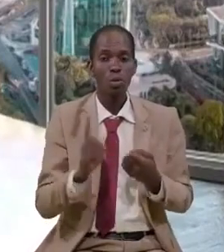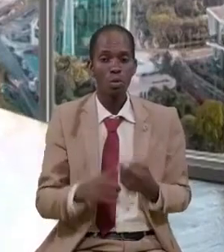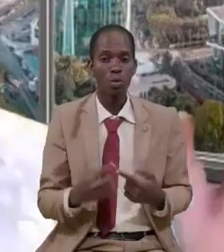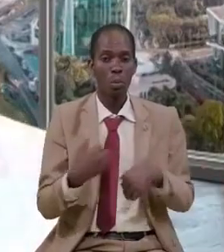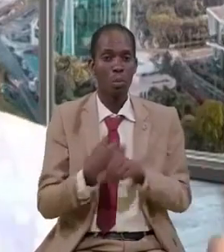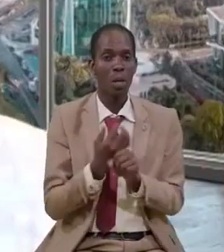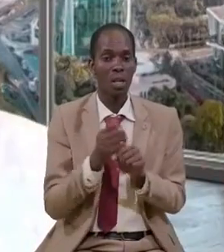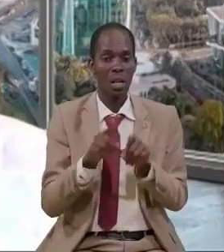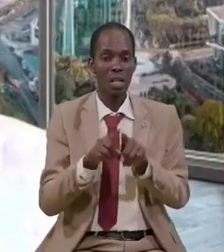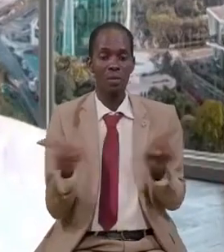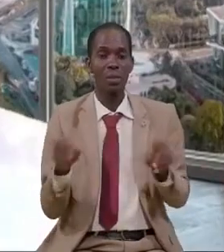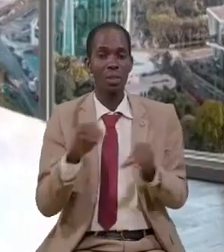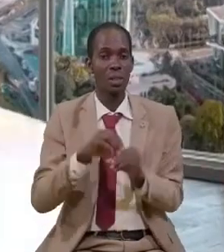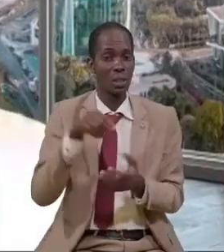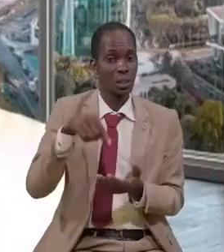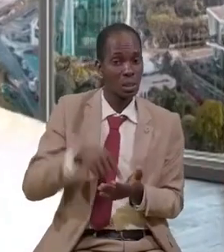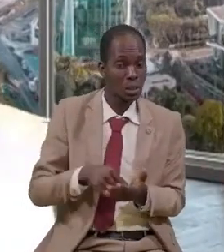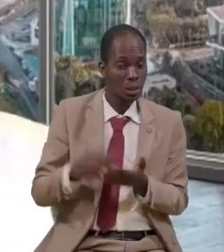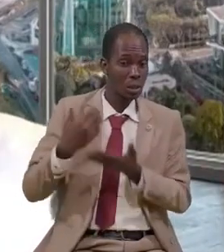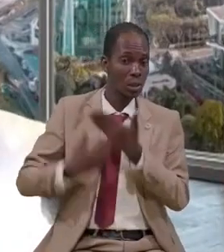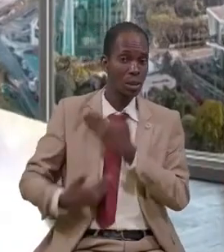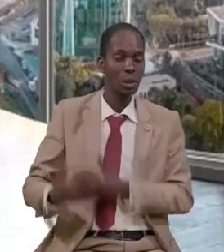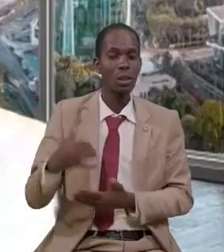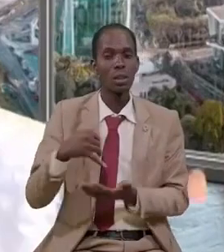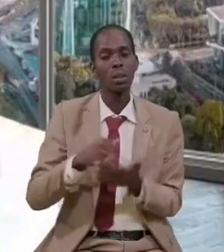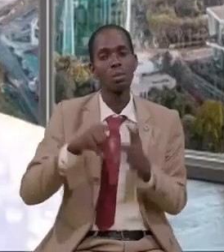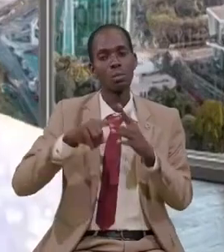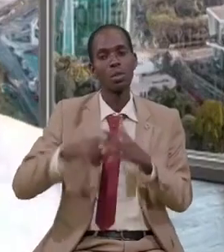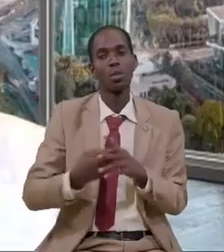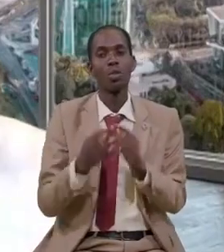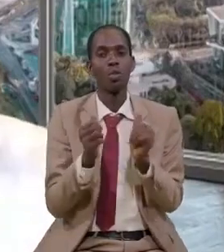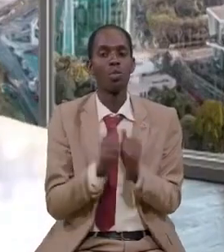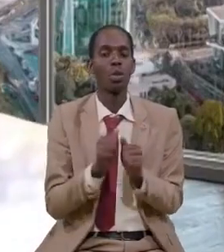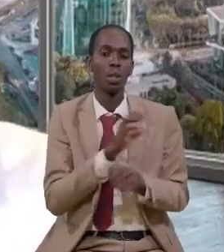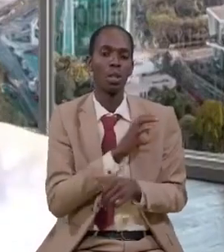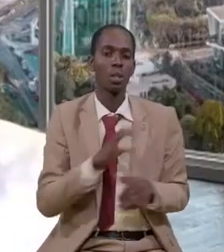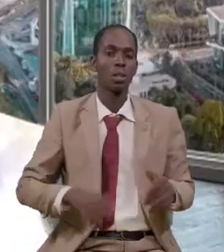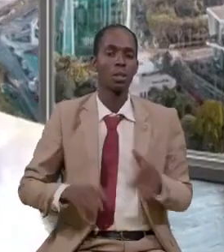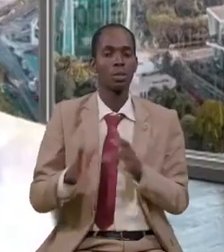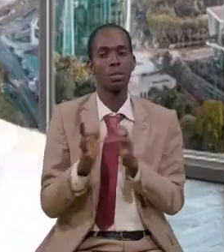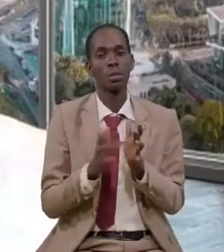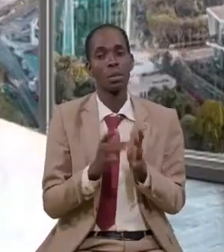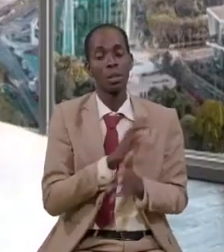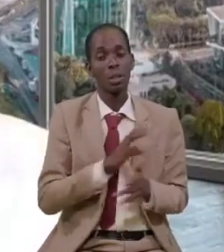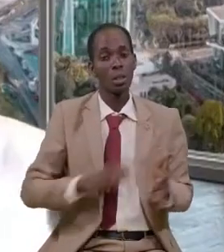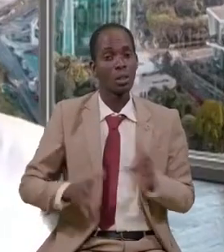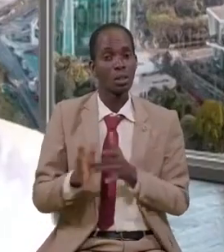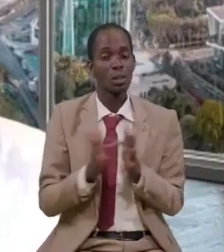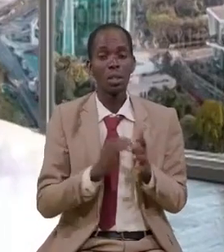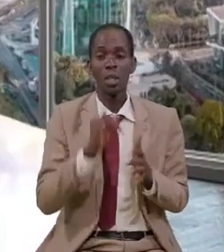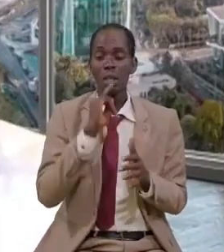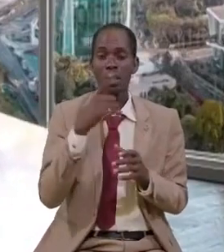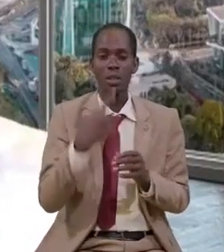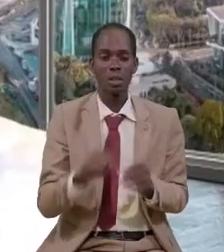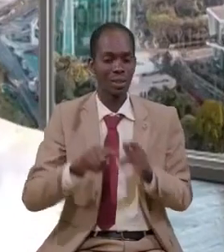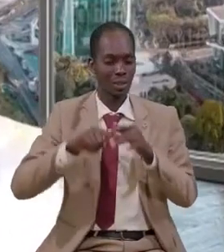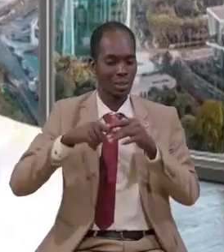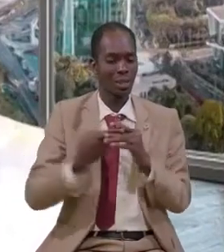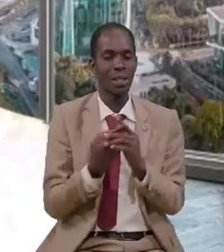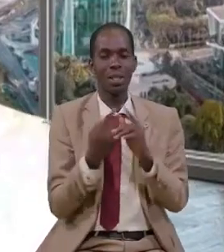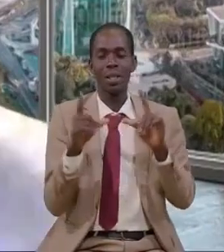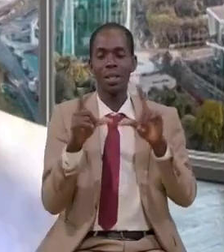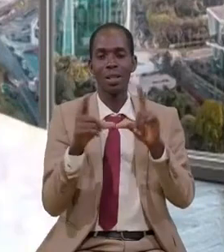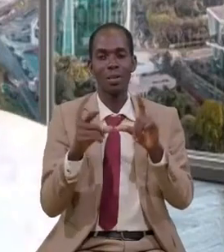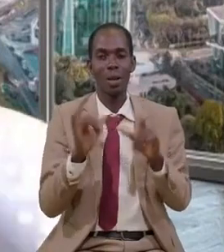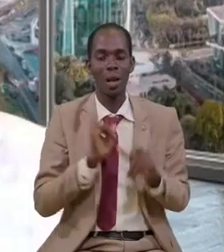it all begins with Christ Jesus. Jesus is the starting point. And that's why I'm sharing my story with you, that